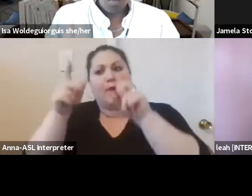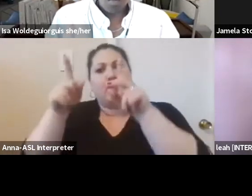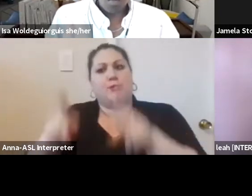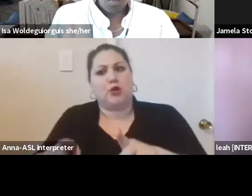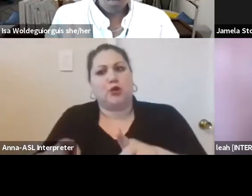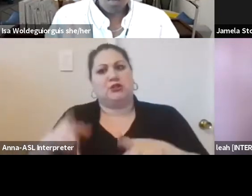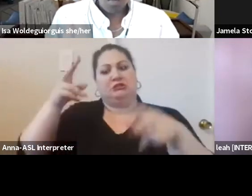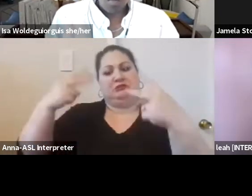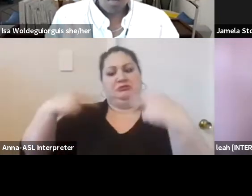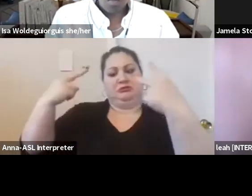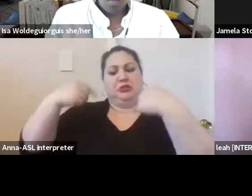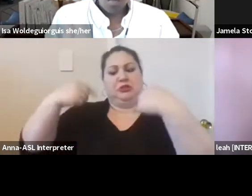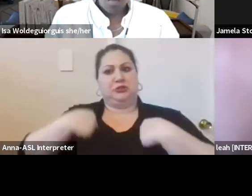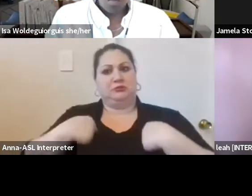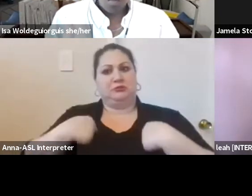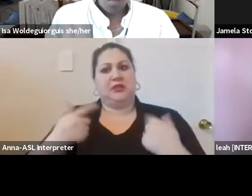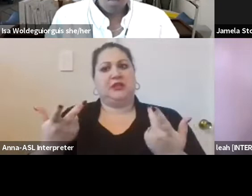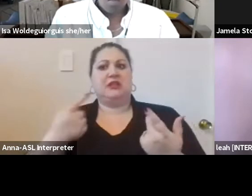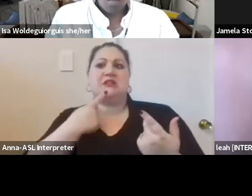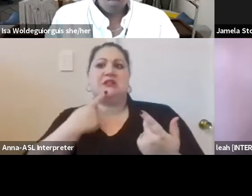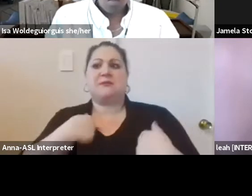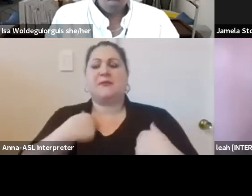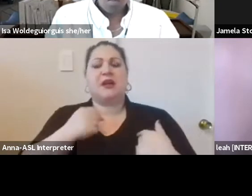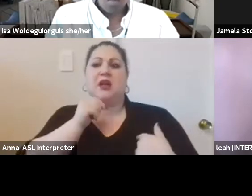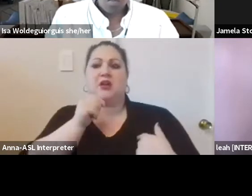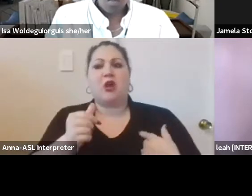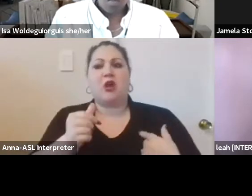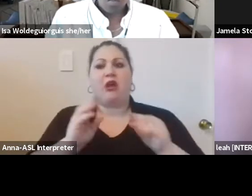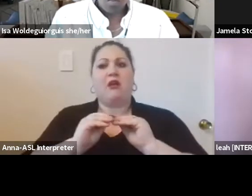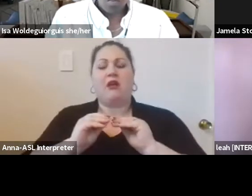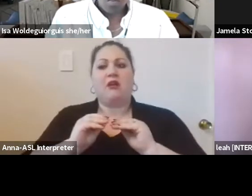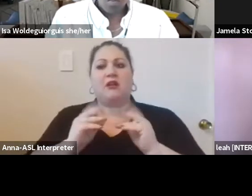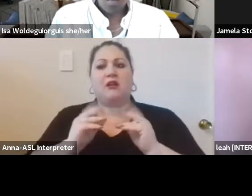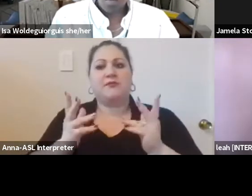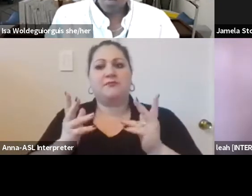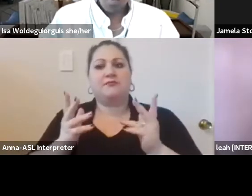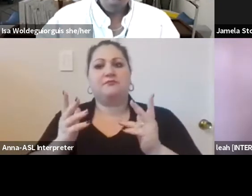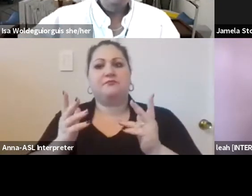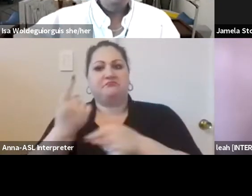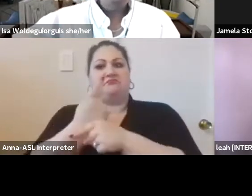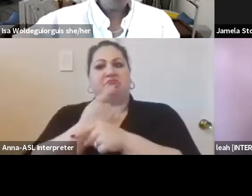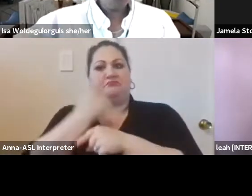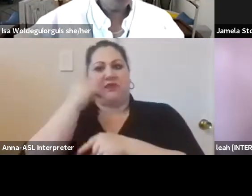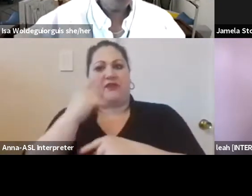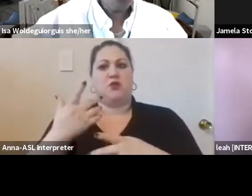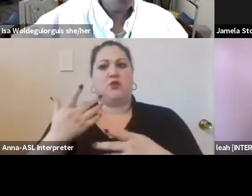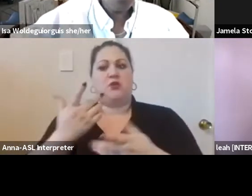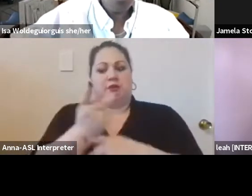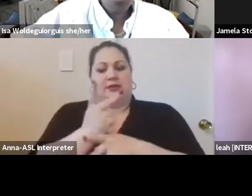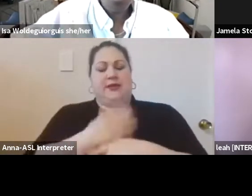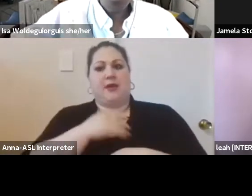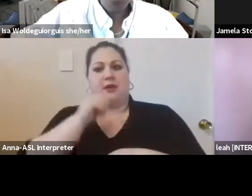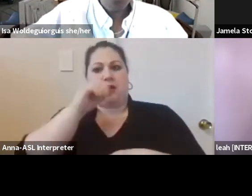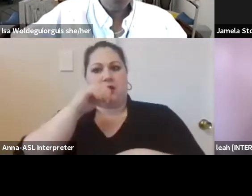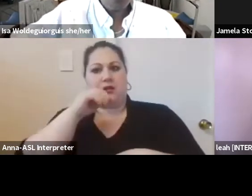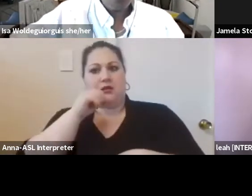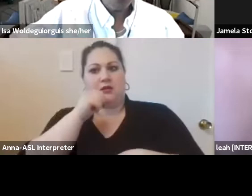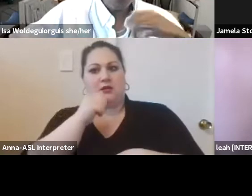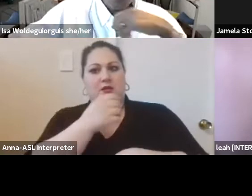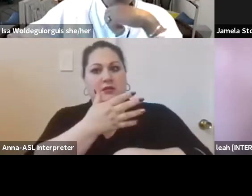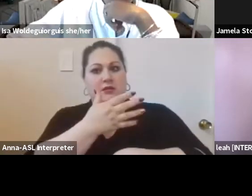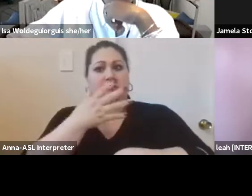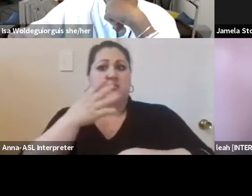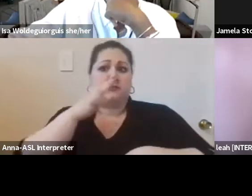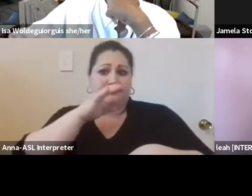unfit to have my baby boy near because of her fear. Instead of trying to figure me out and understand me, to help me and care,